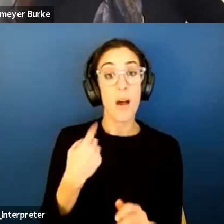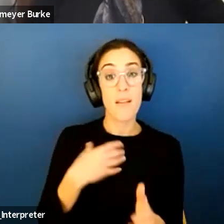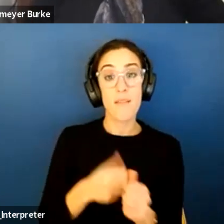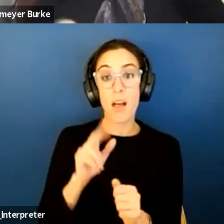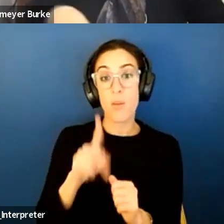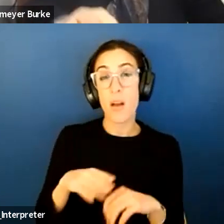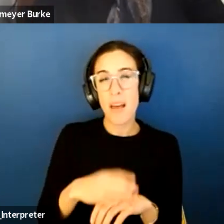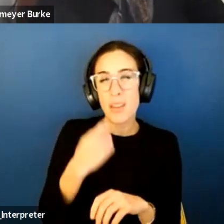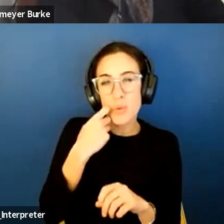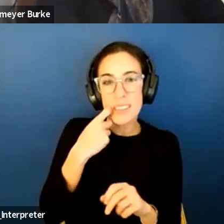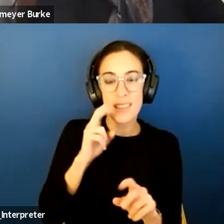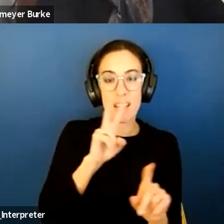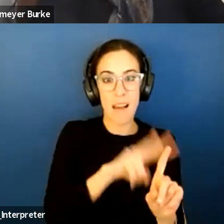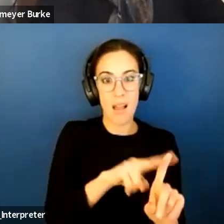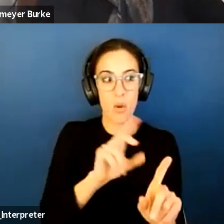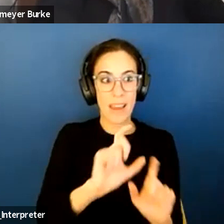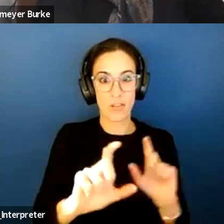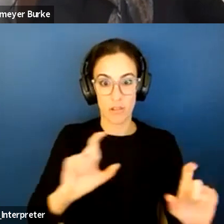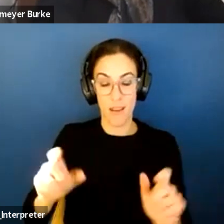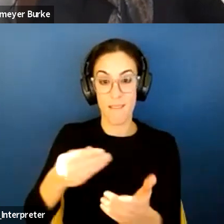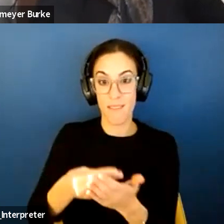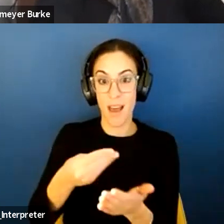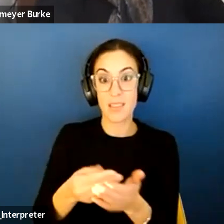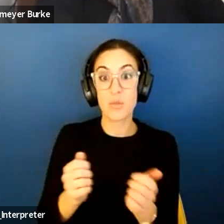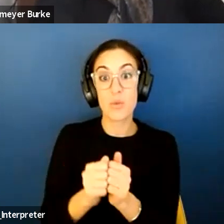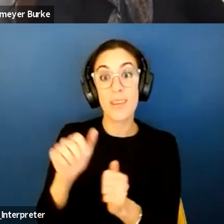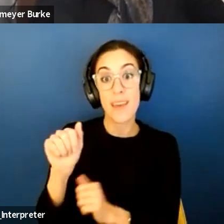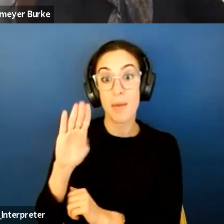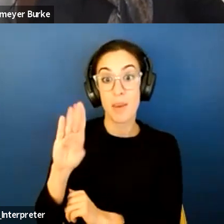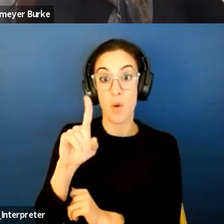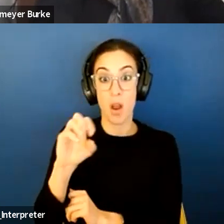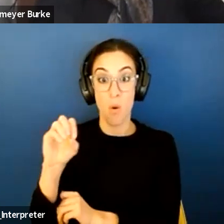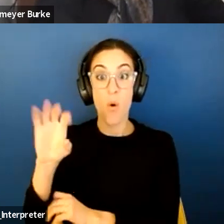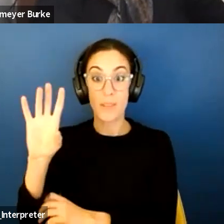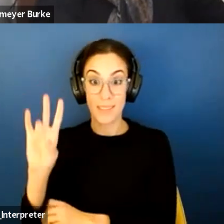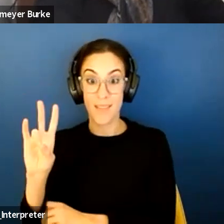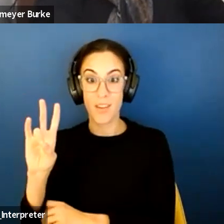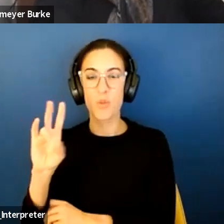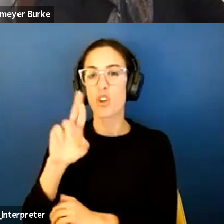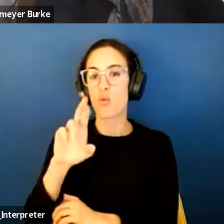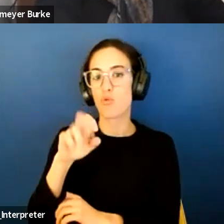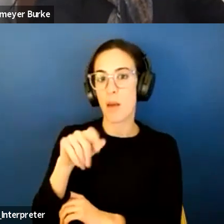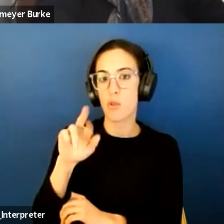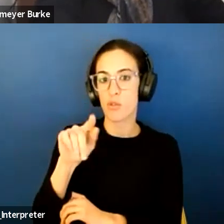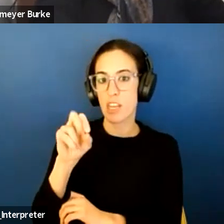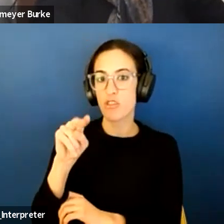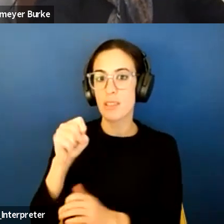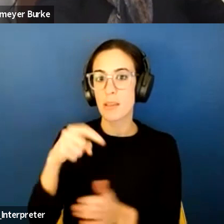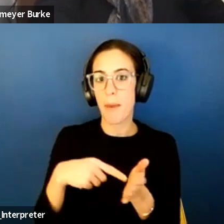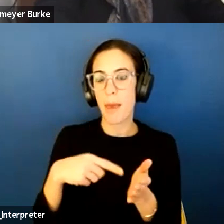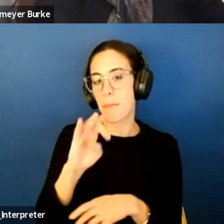allocation of funds that came about with the passage of AB 1007, which is a reparation bill in California